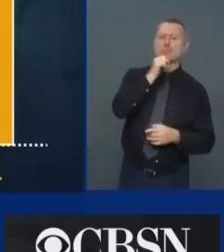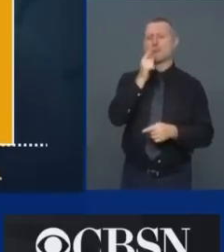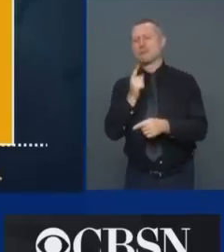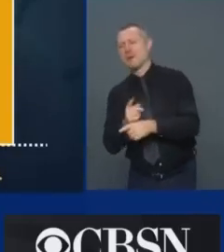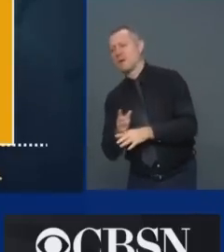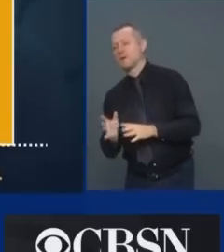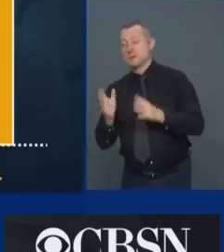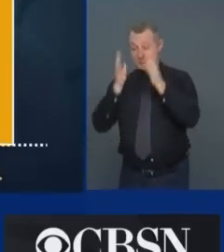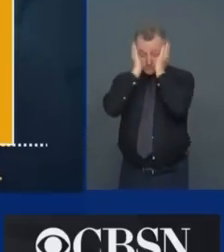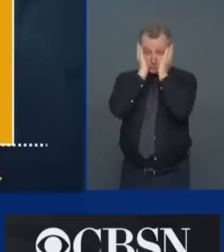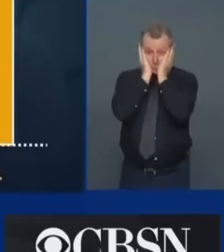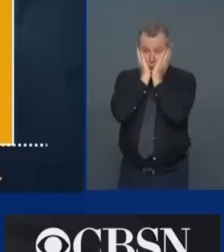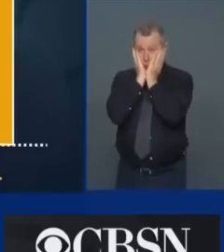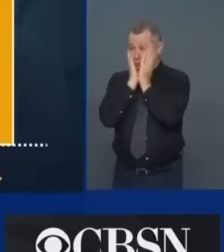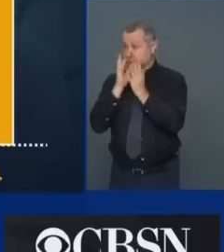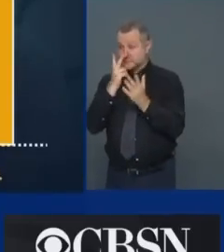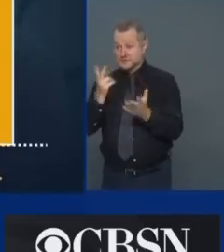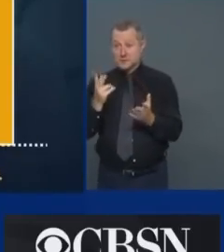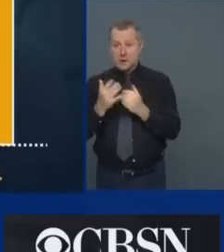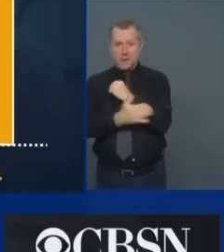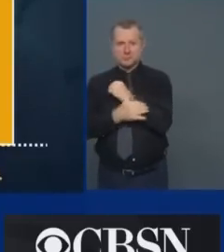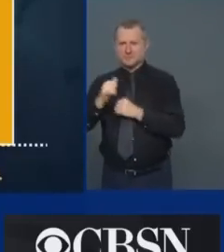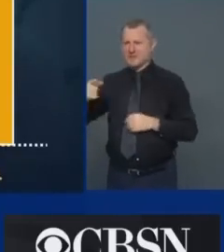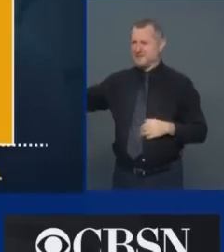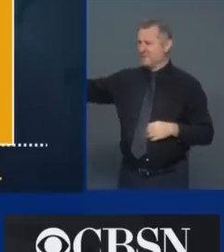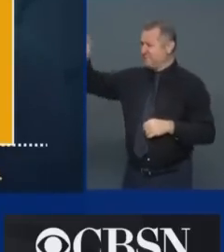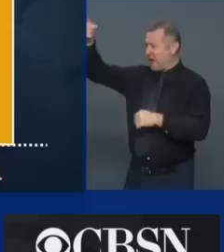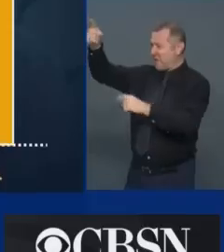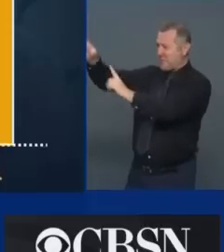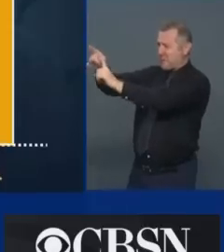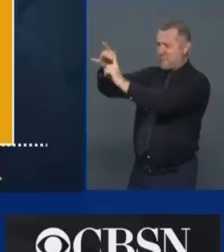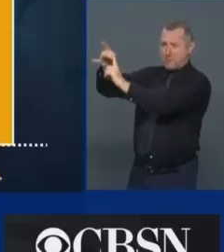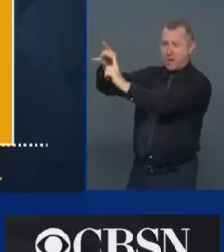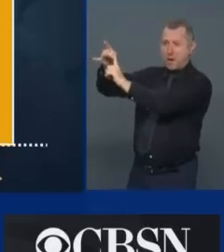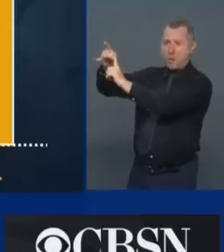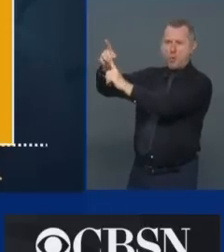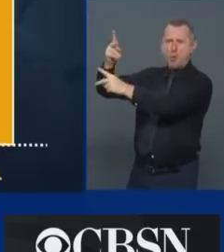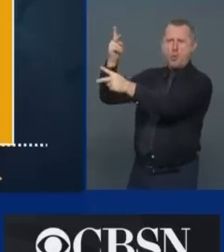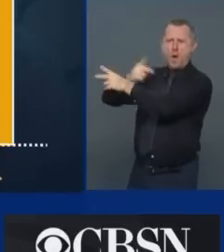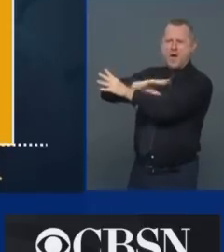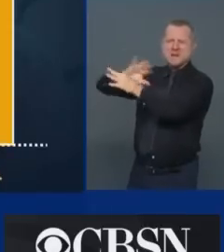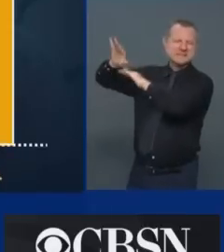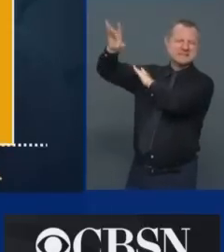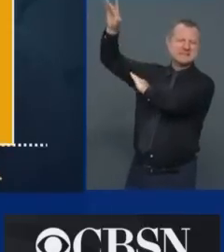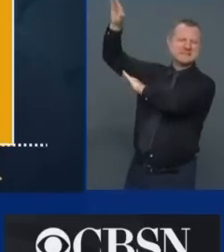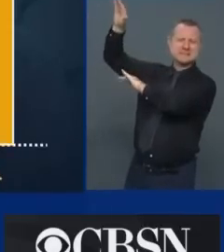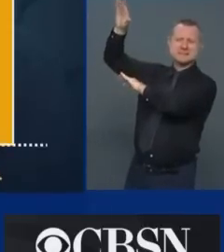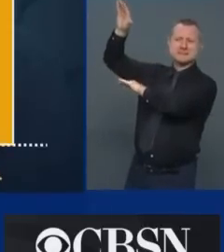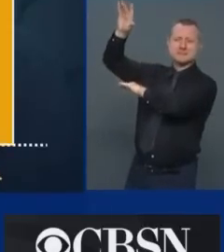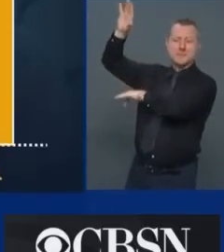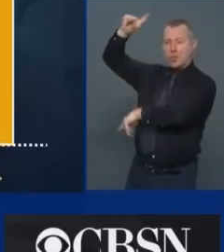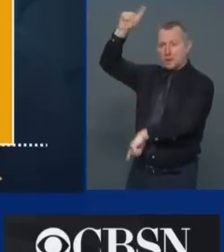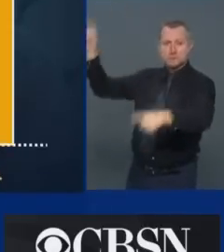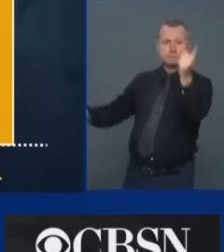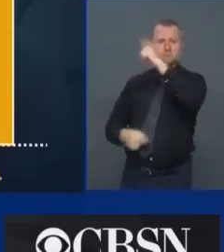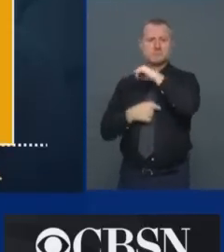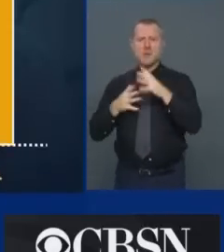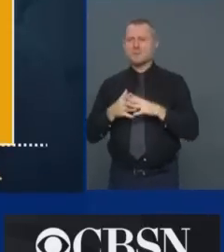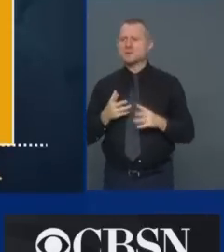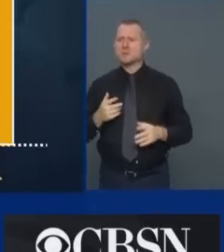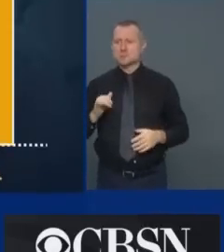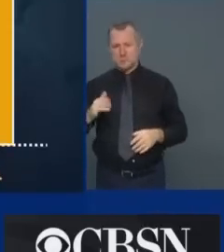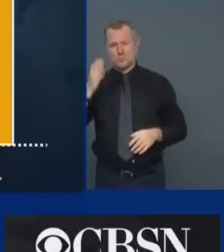had it first. They had it worse than we had it. How do you justify it? That's why the American people